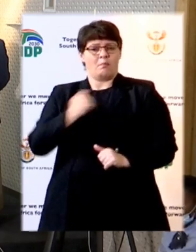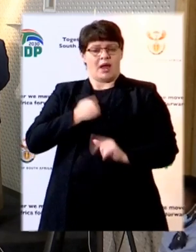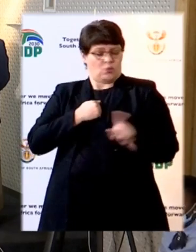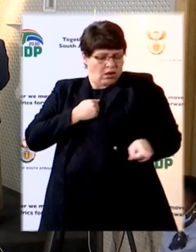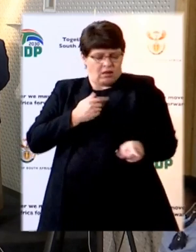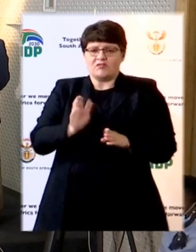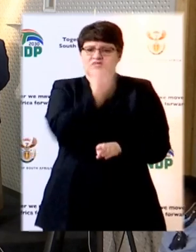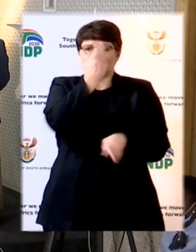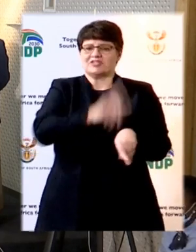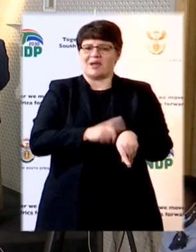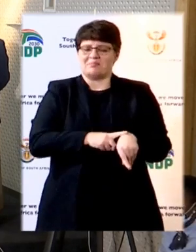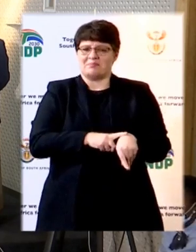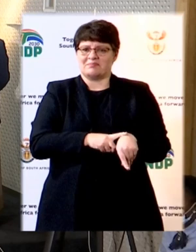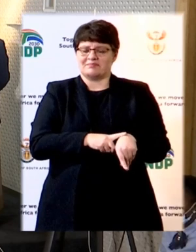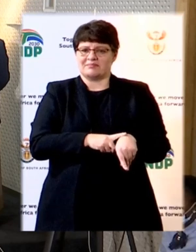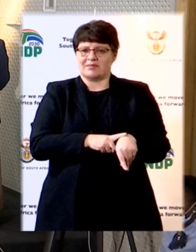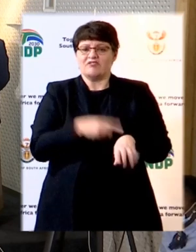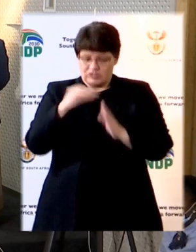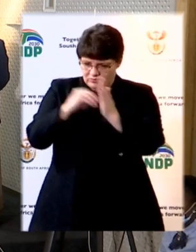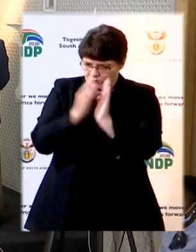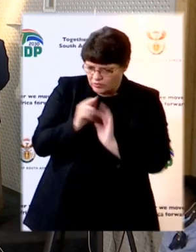Also,